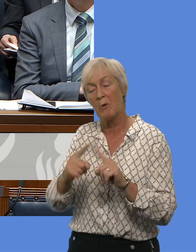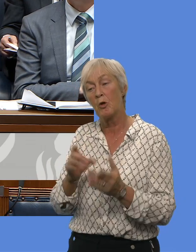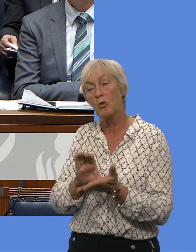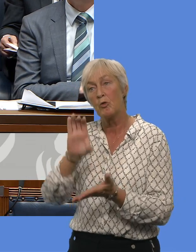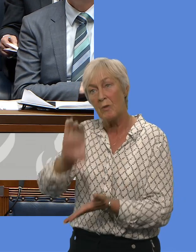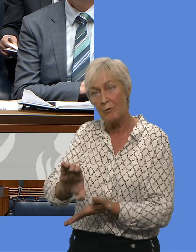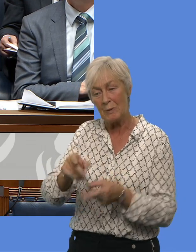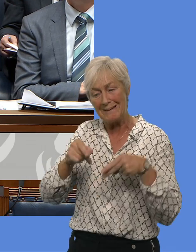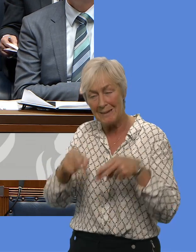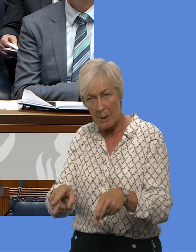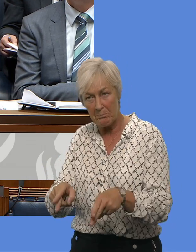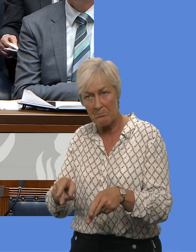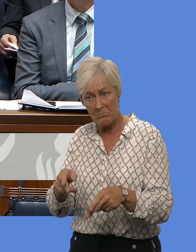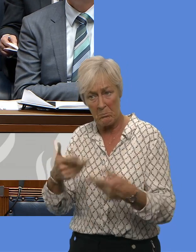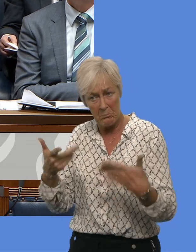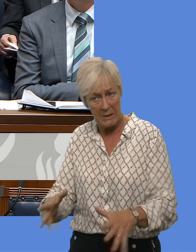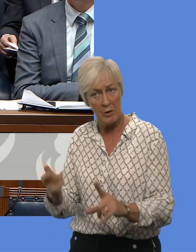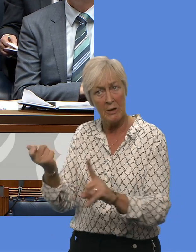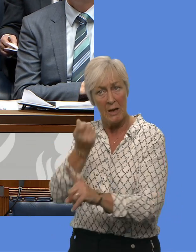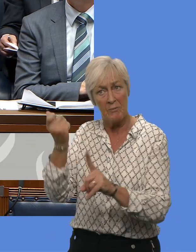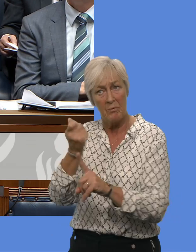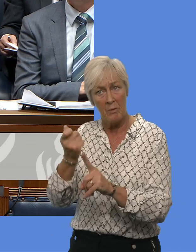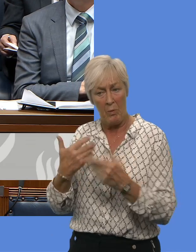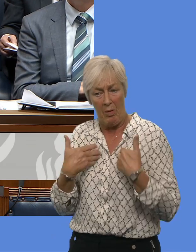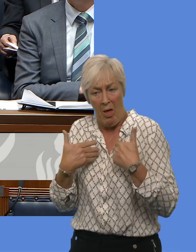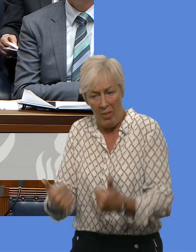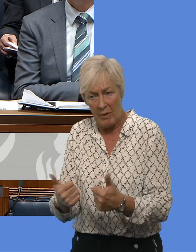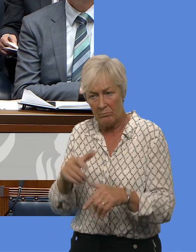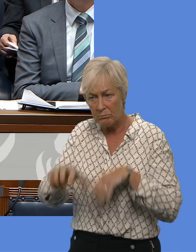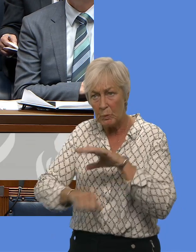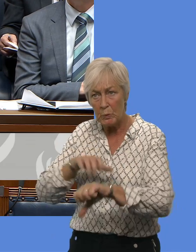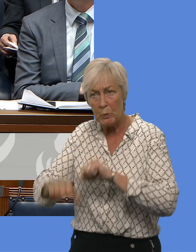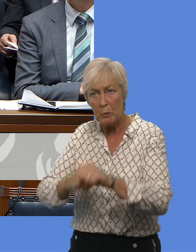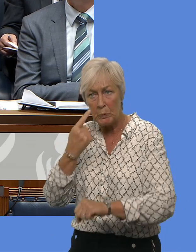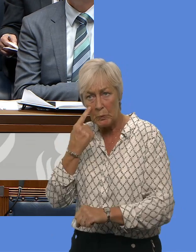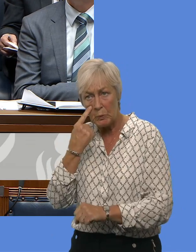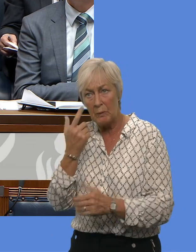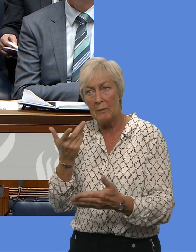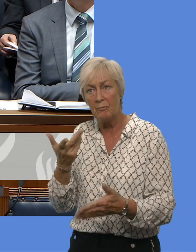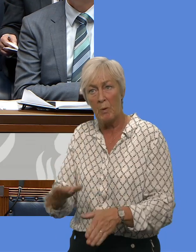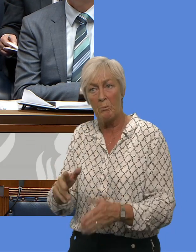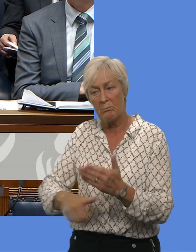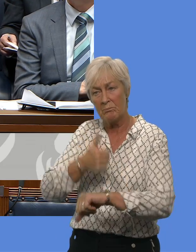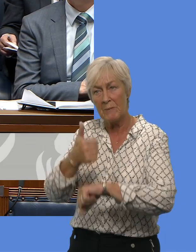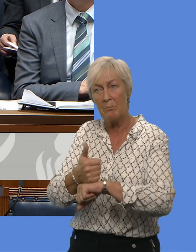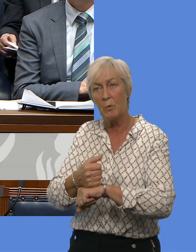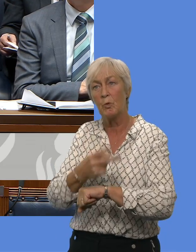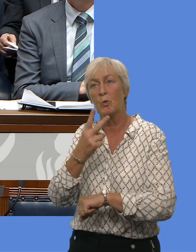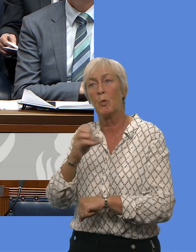schemes have proven to be very successful, with a very healthy uptake in relation to those. Since its inception in 2016,